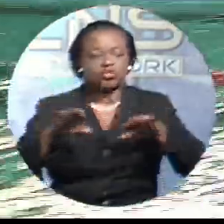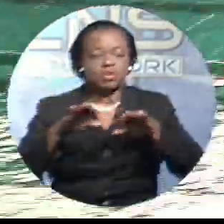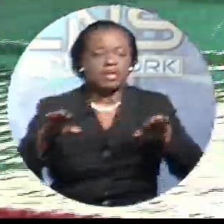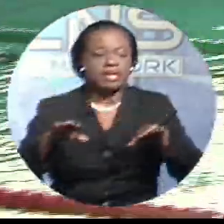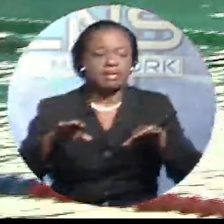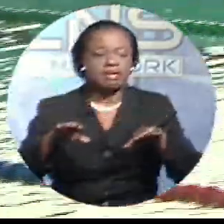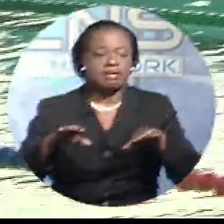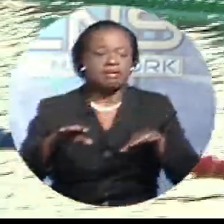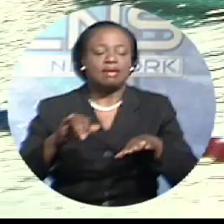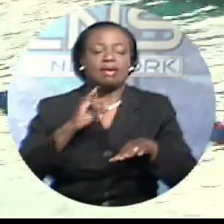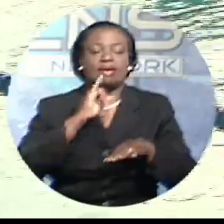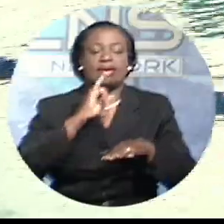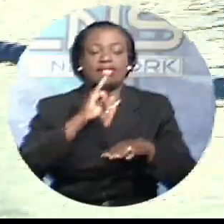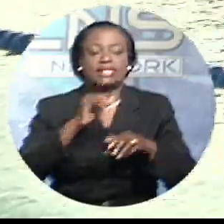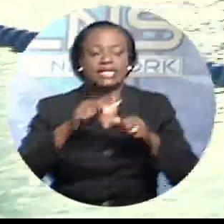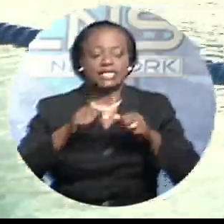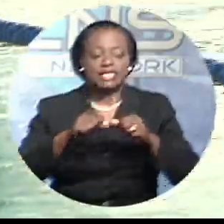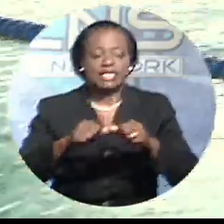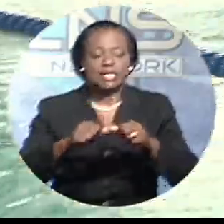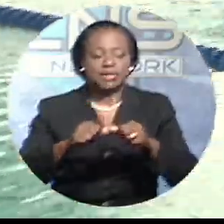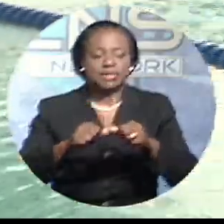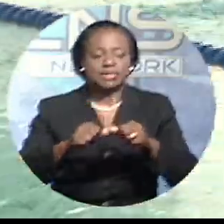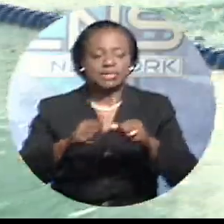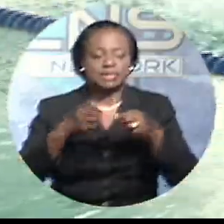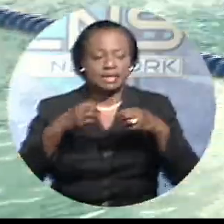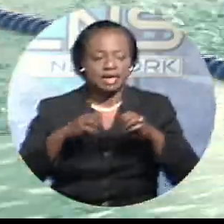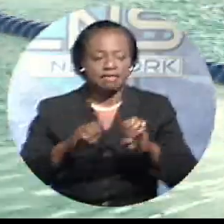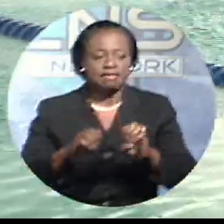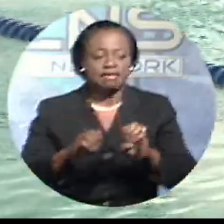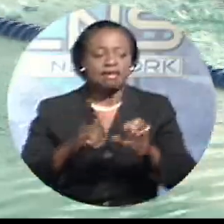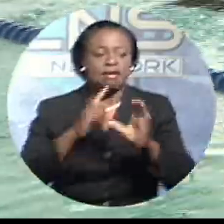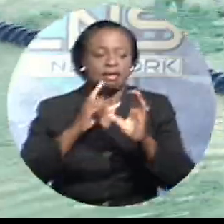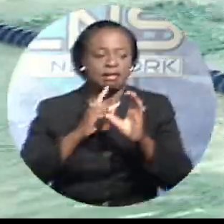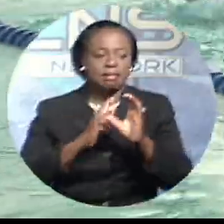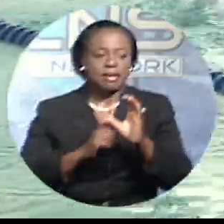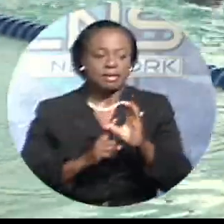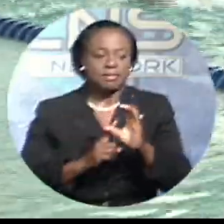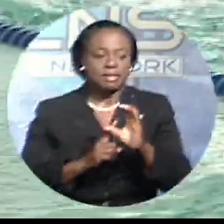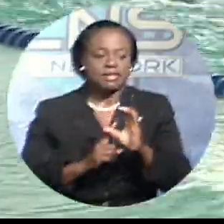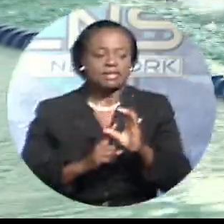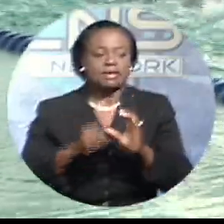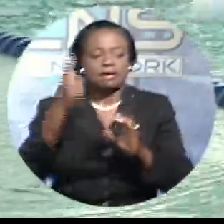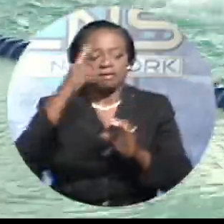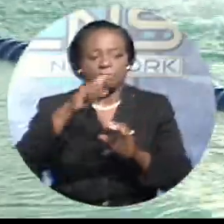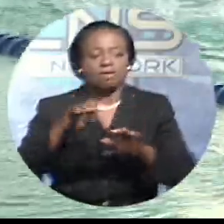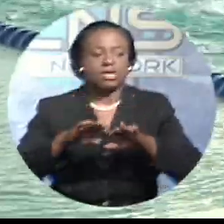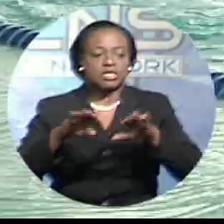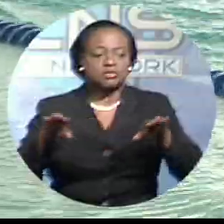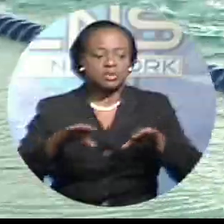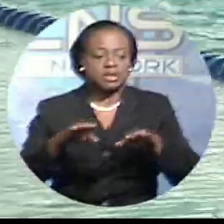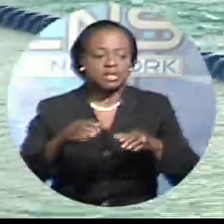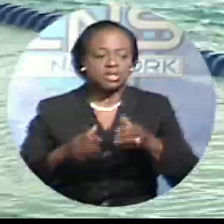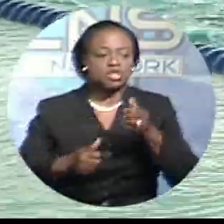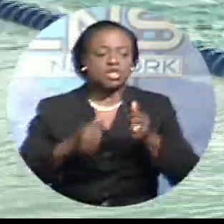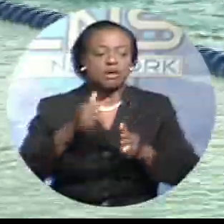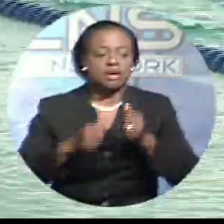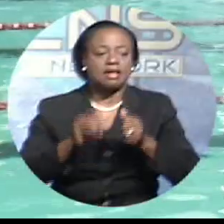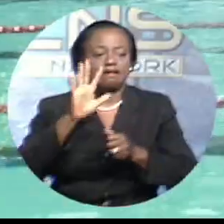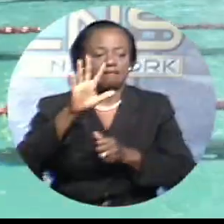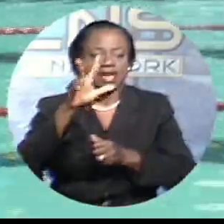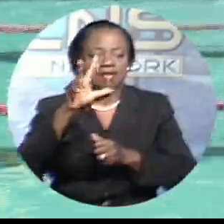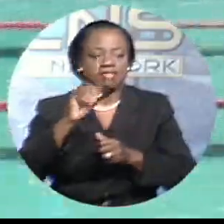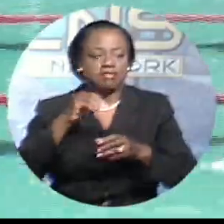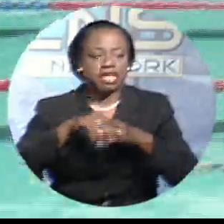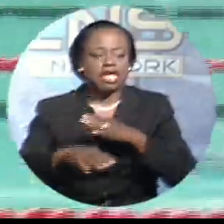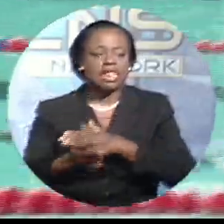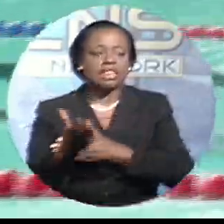requires continuous effort and a significant commitment. For a swimmer to compete well at the Carifta Games, for example, 5:30 in the morning,